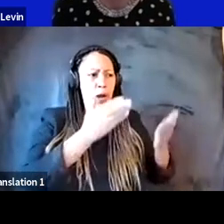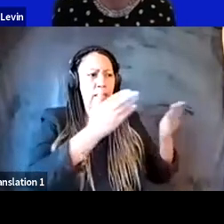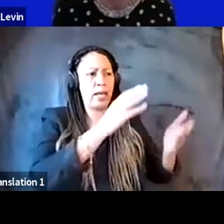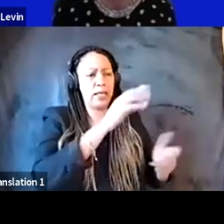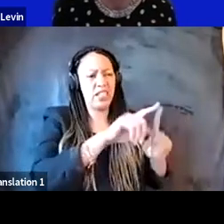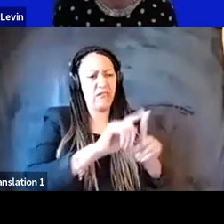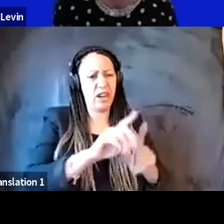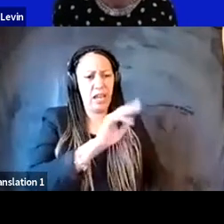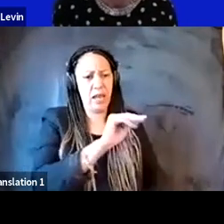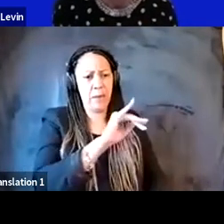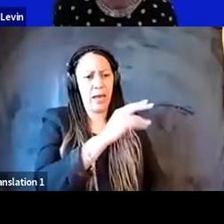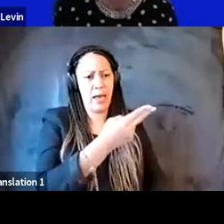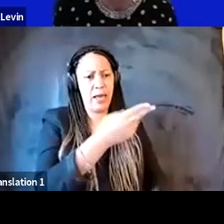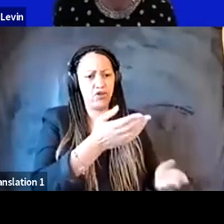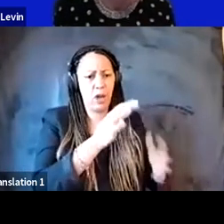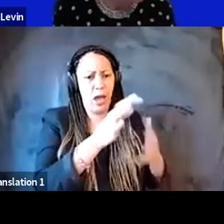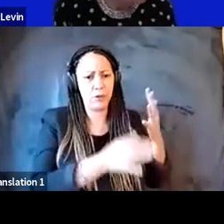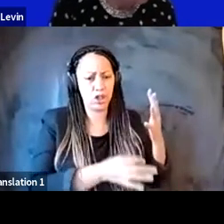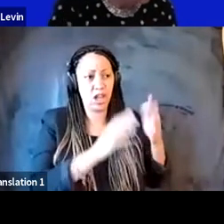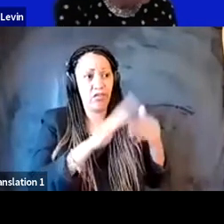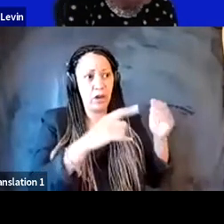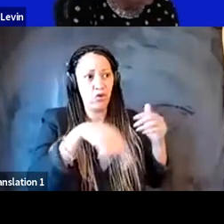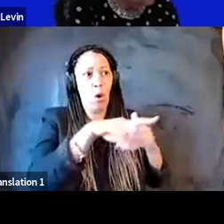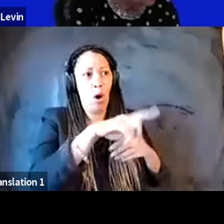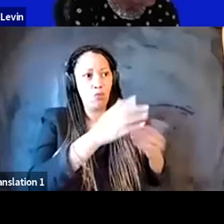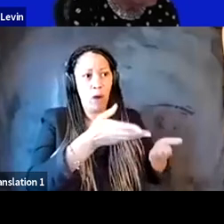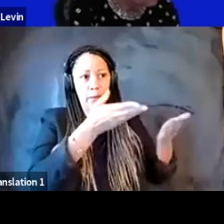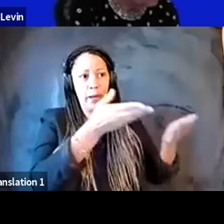options than what you all are recommending, and I'm just wondering,